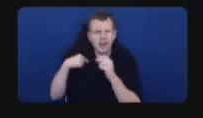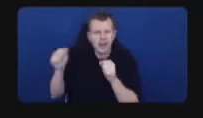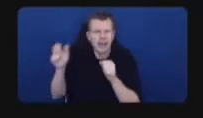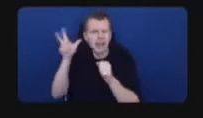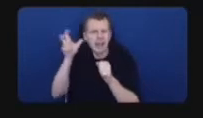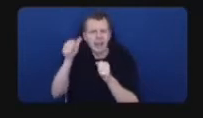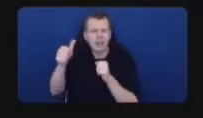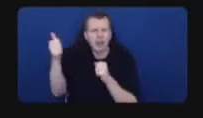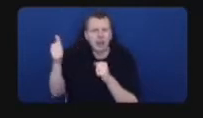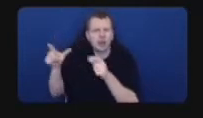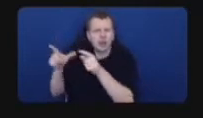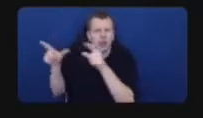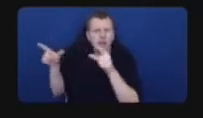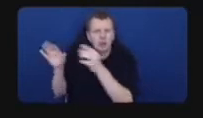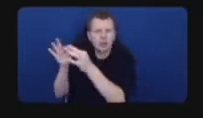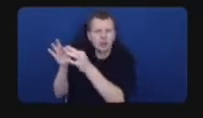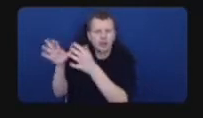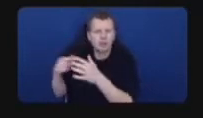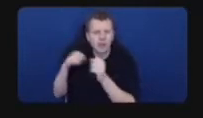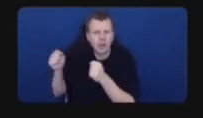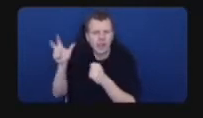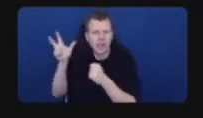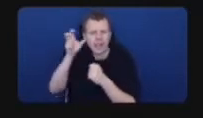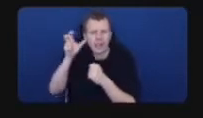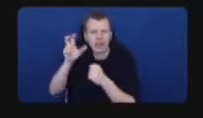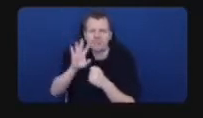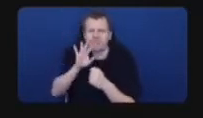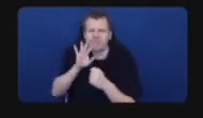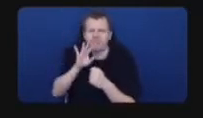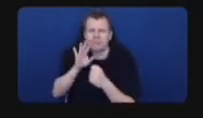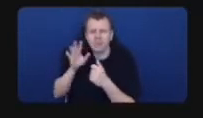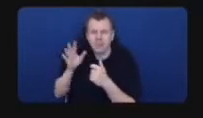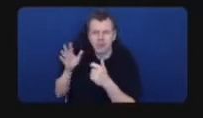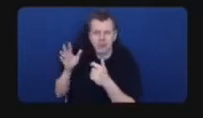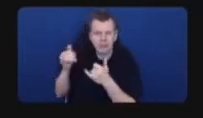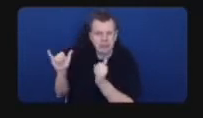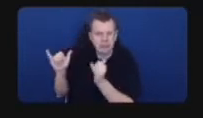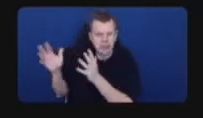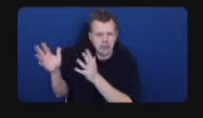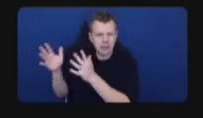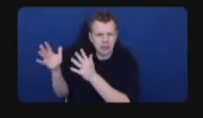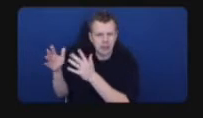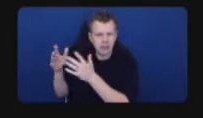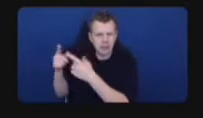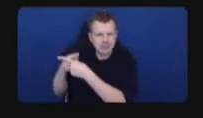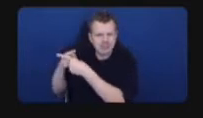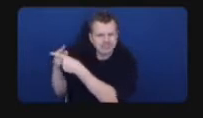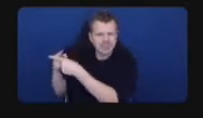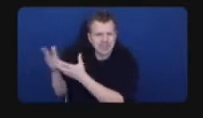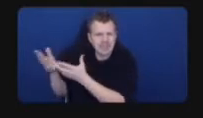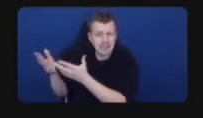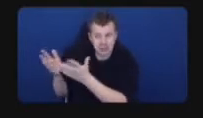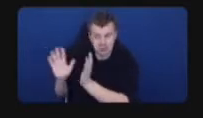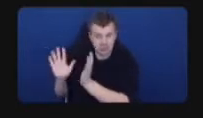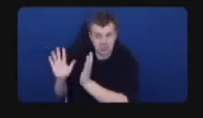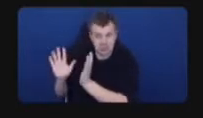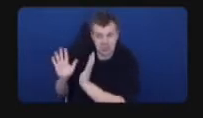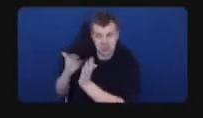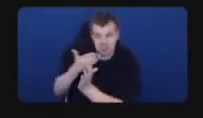one of the interpreters from one of the rooms. It might be better now. Okay. All right. So